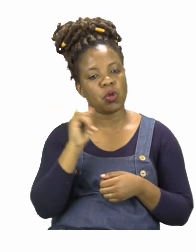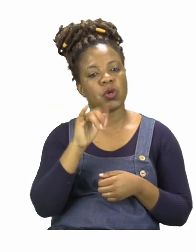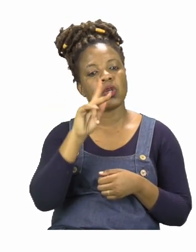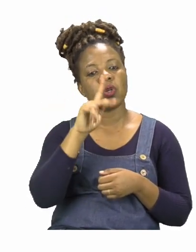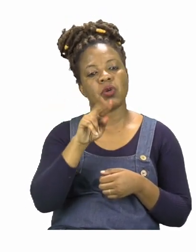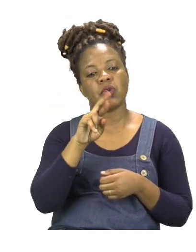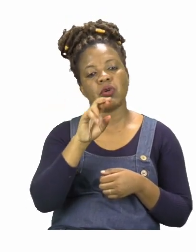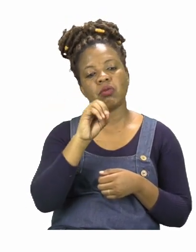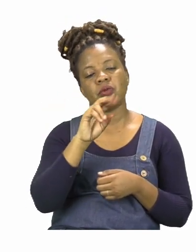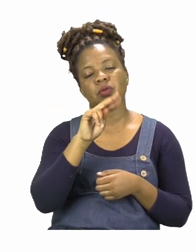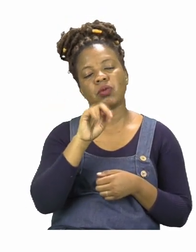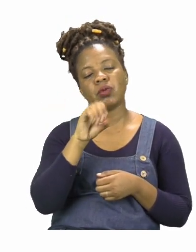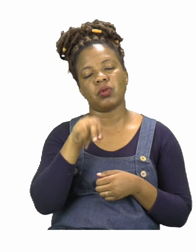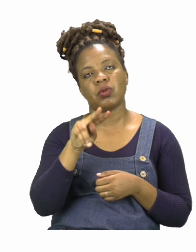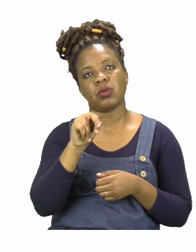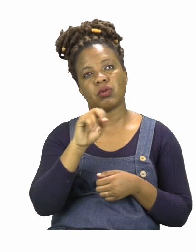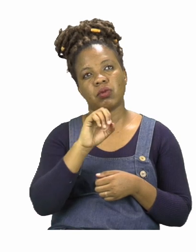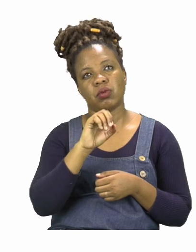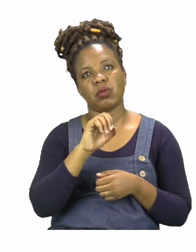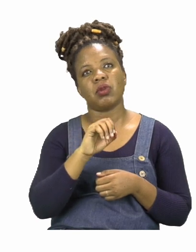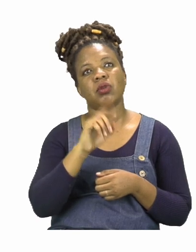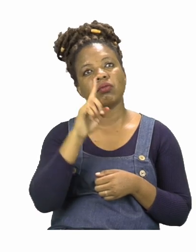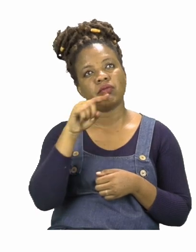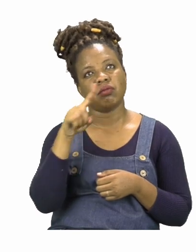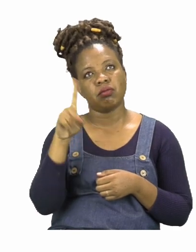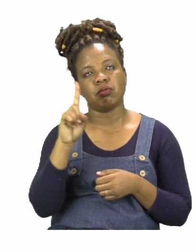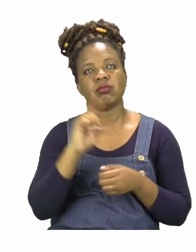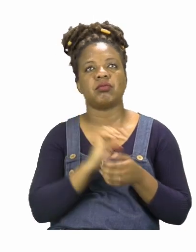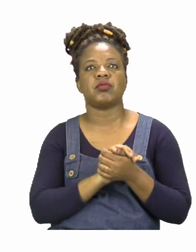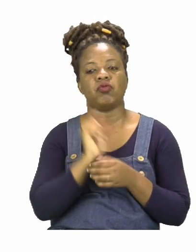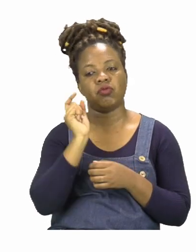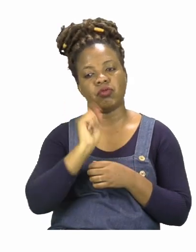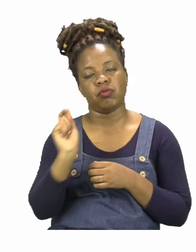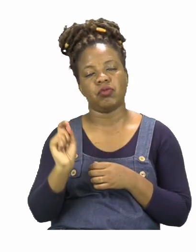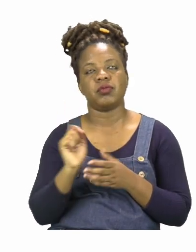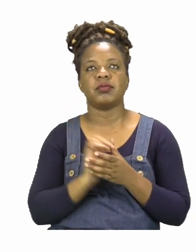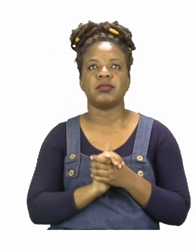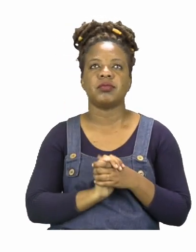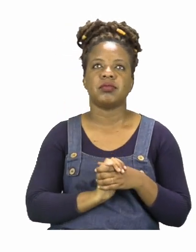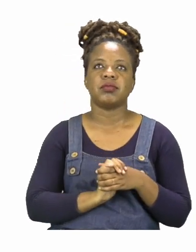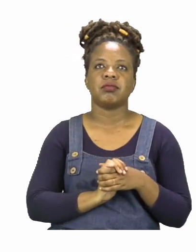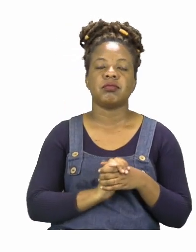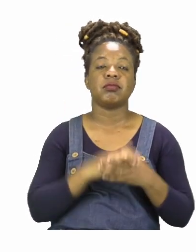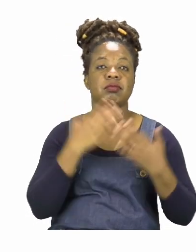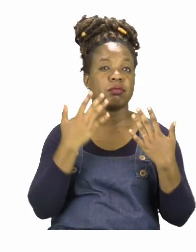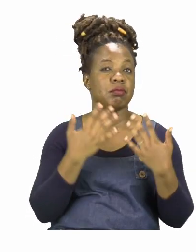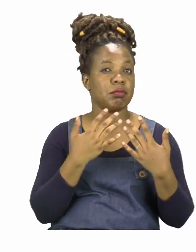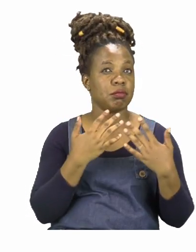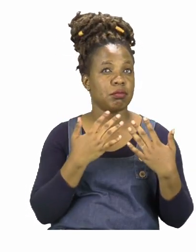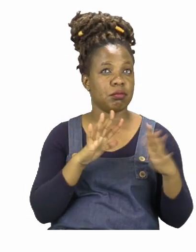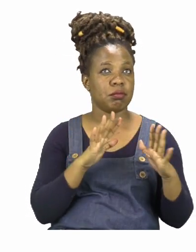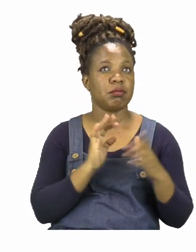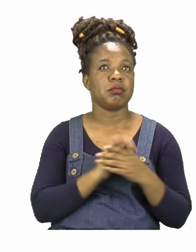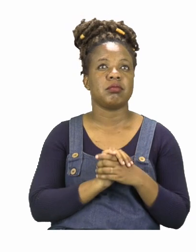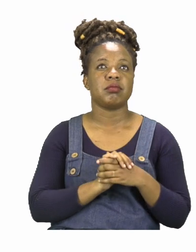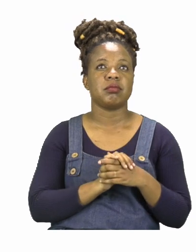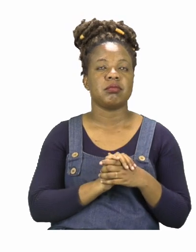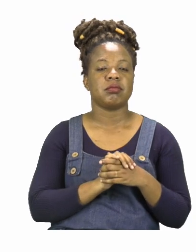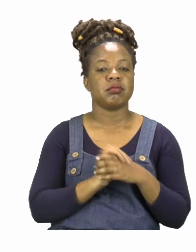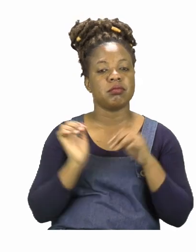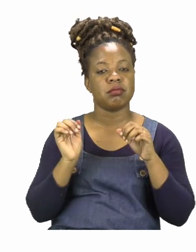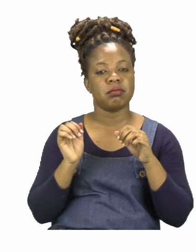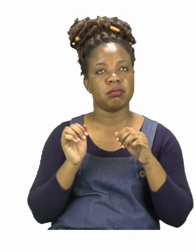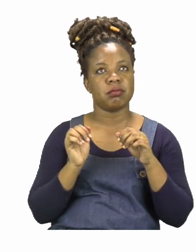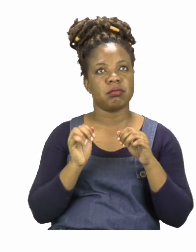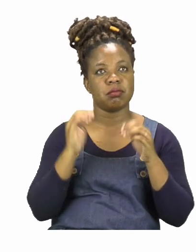one to write in the dash or on the dash. When you're done with the pronouns, I'd like you to now go to the